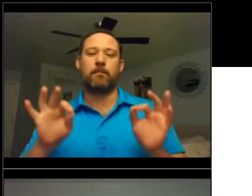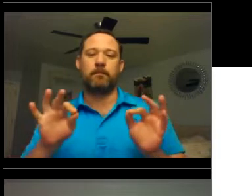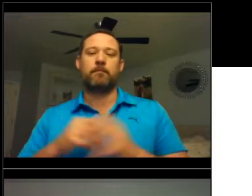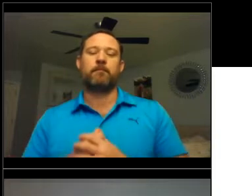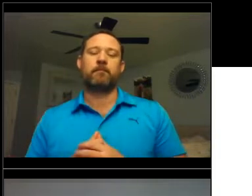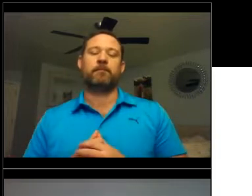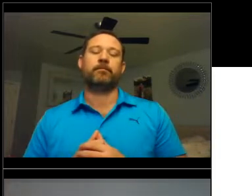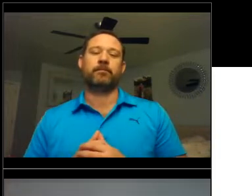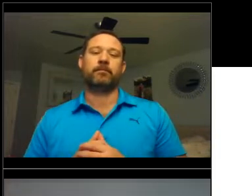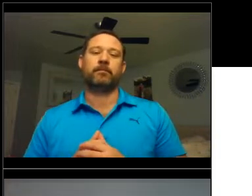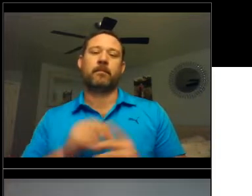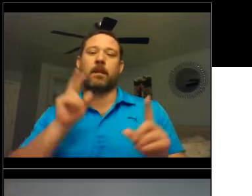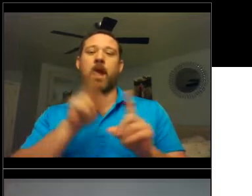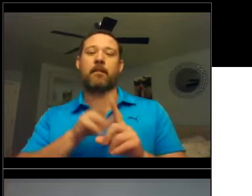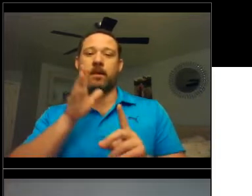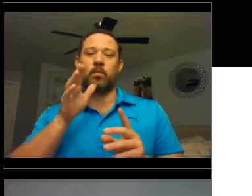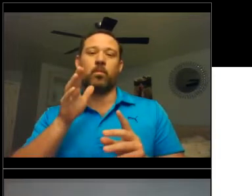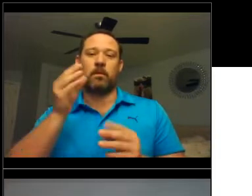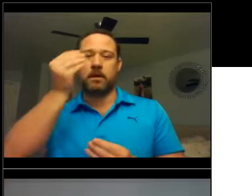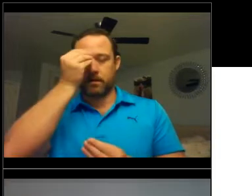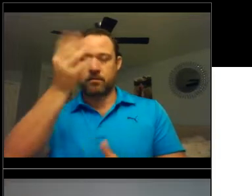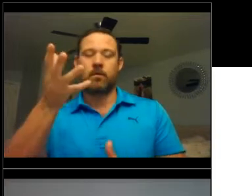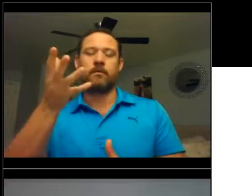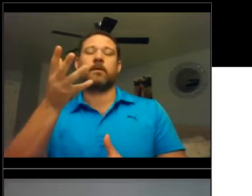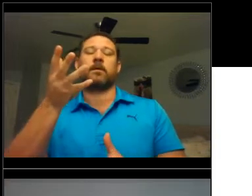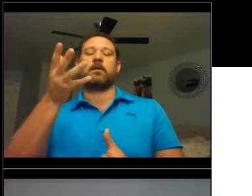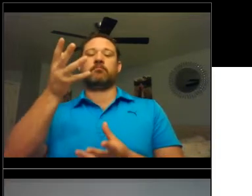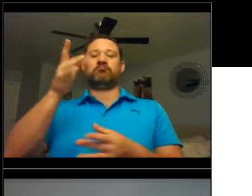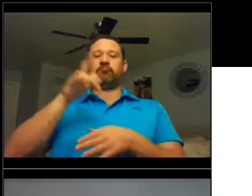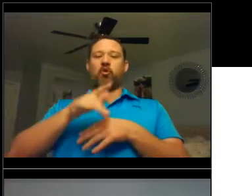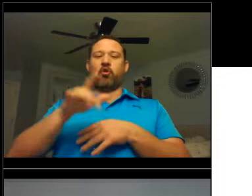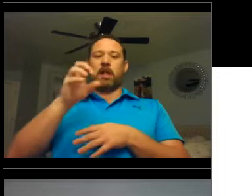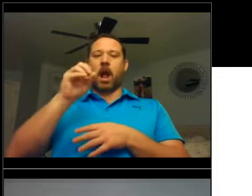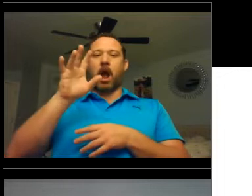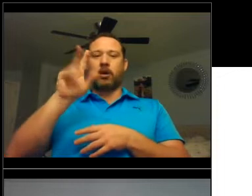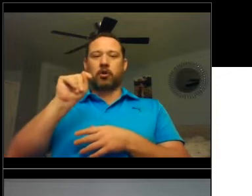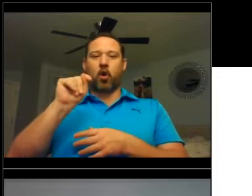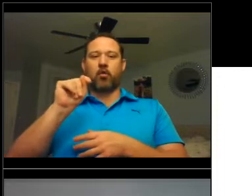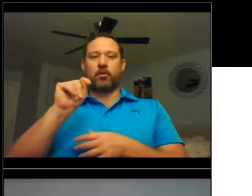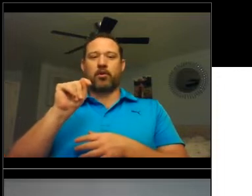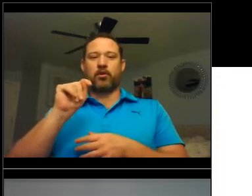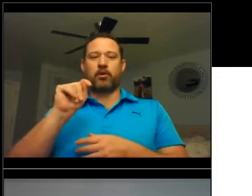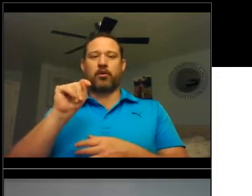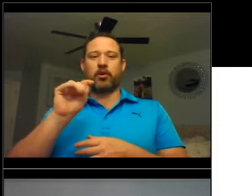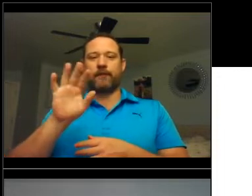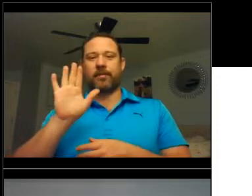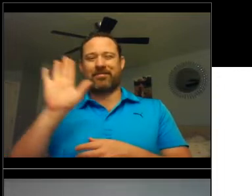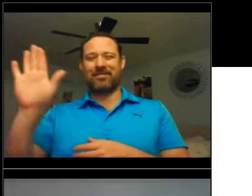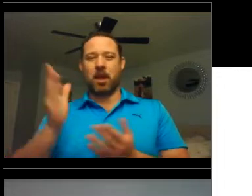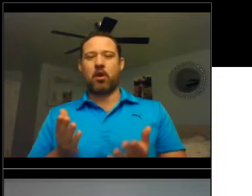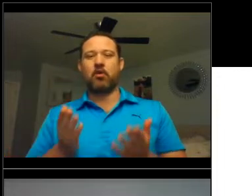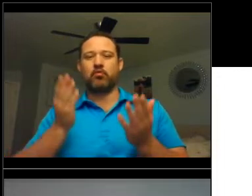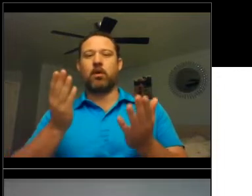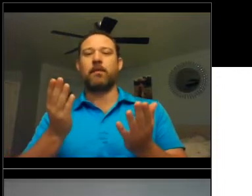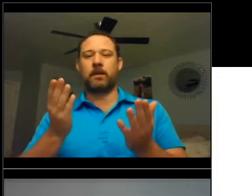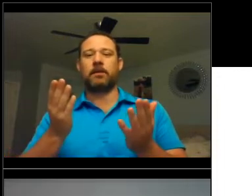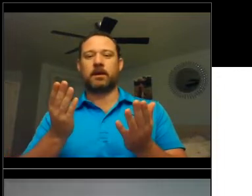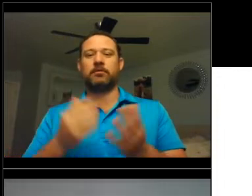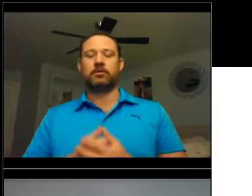out. Applicants will be notified in early October of their recommendation.